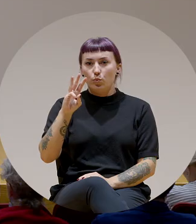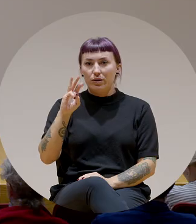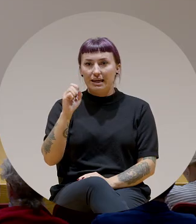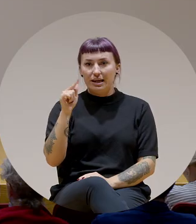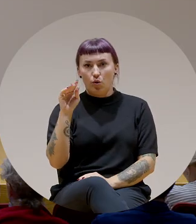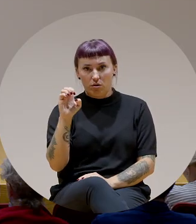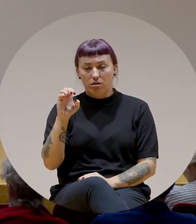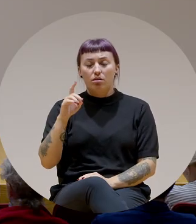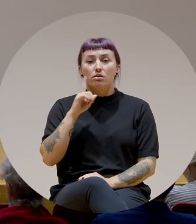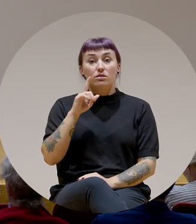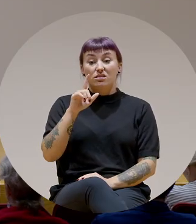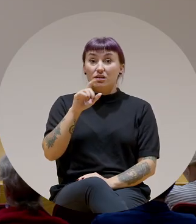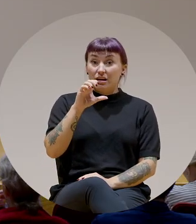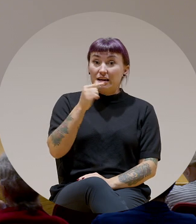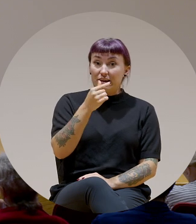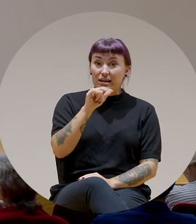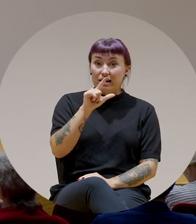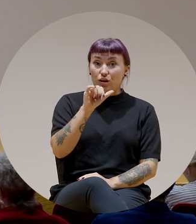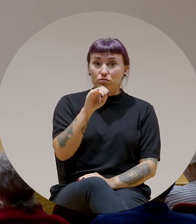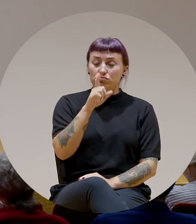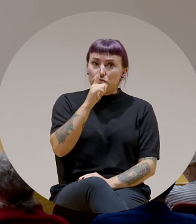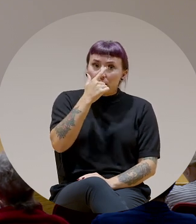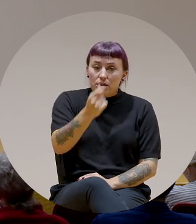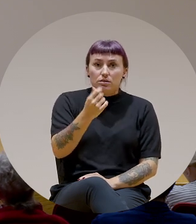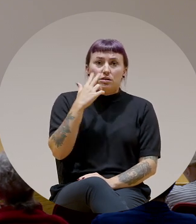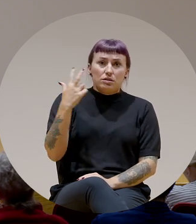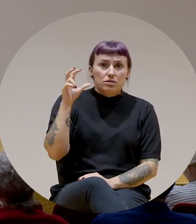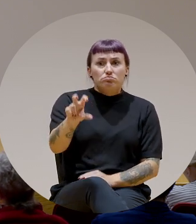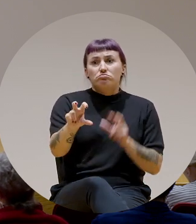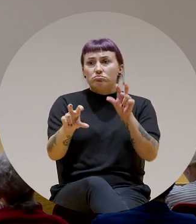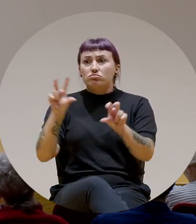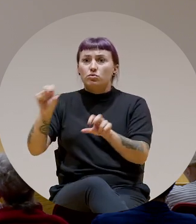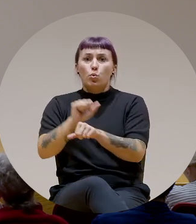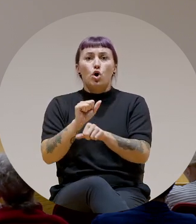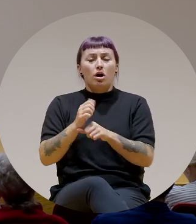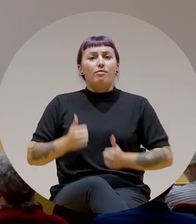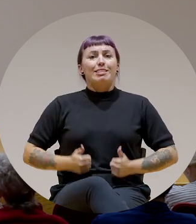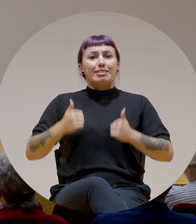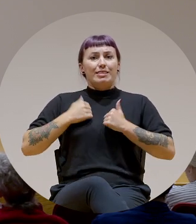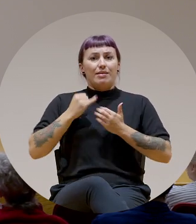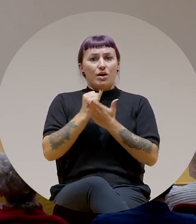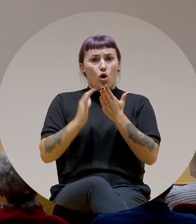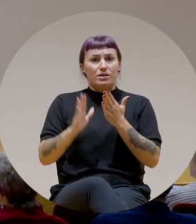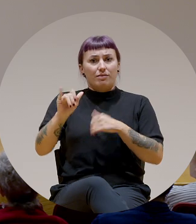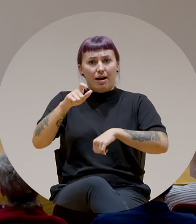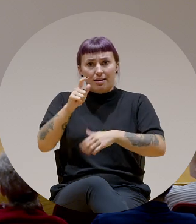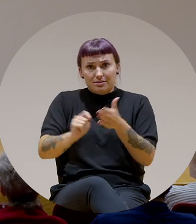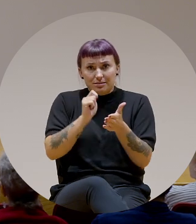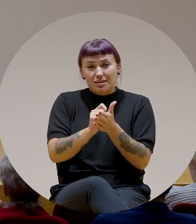was, Thomas Gilcrease was really literally investing in the work of living artists at the time, as well as